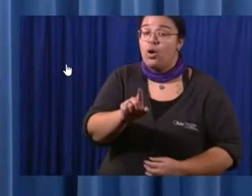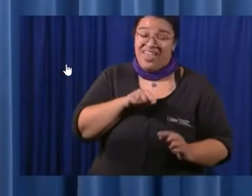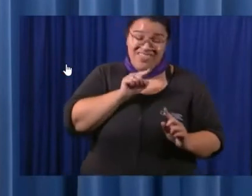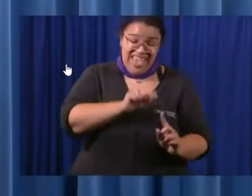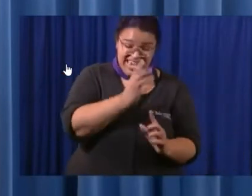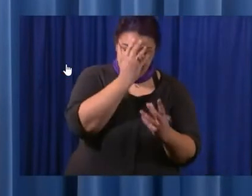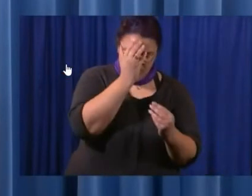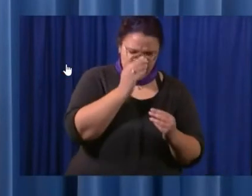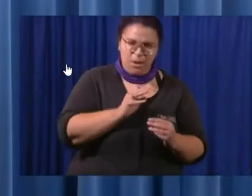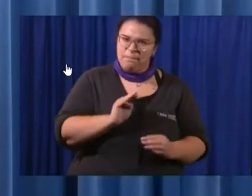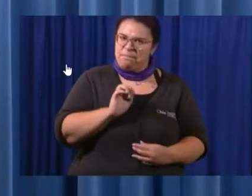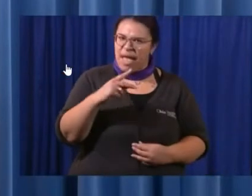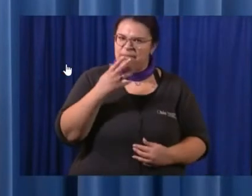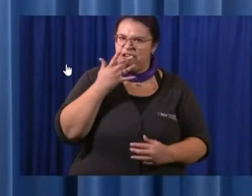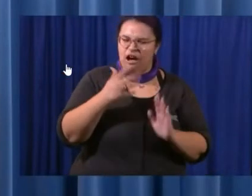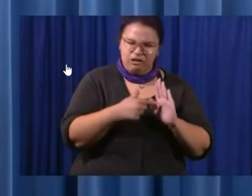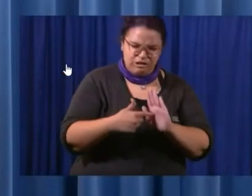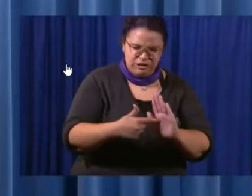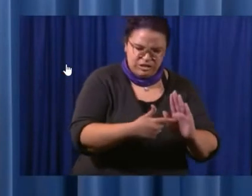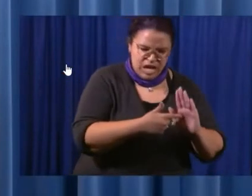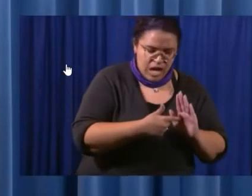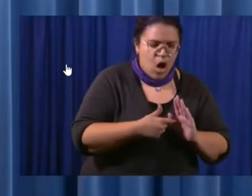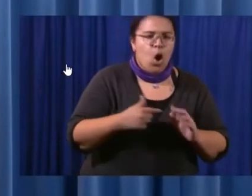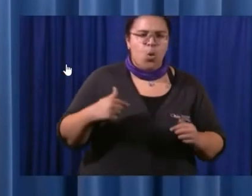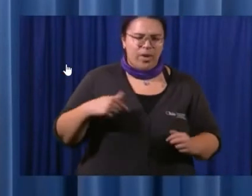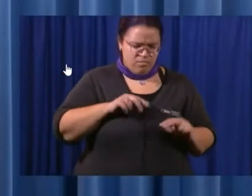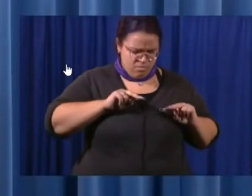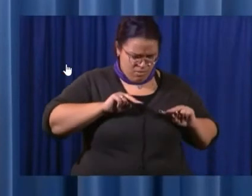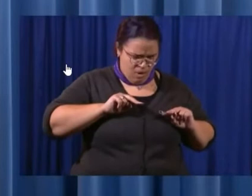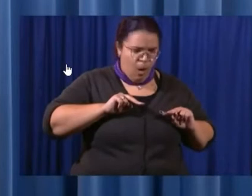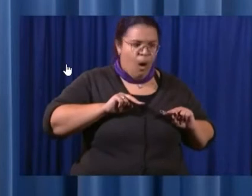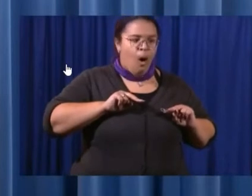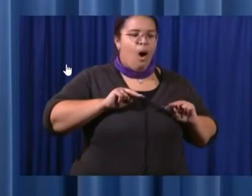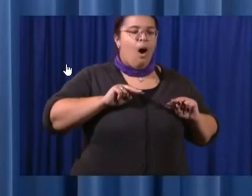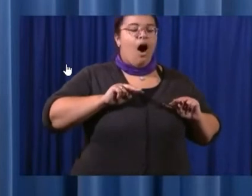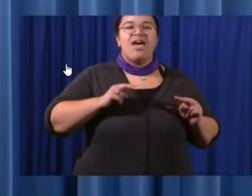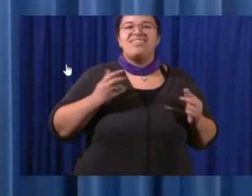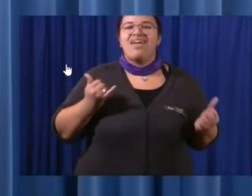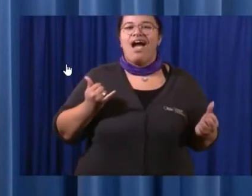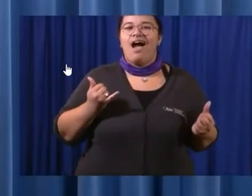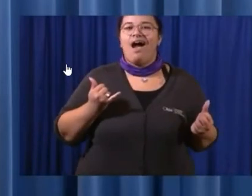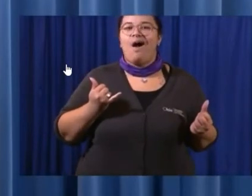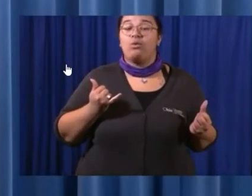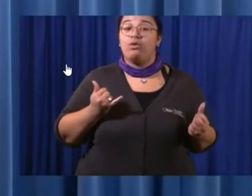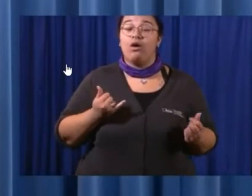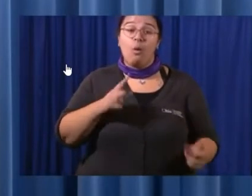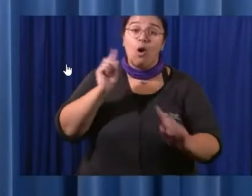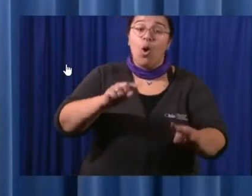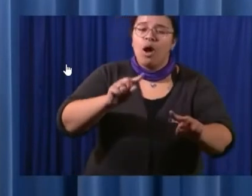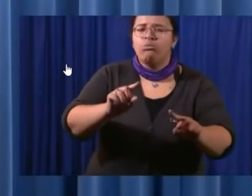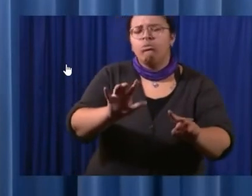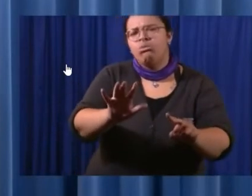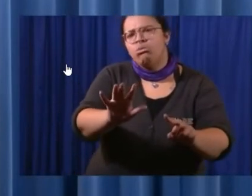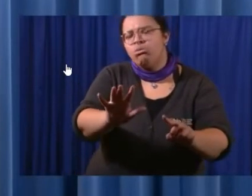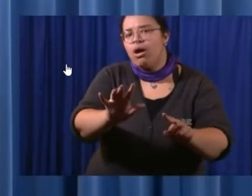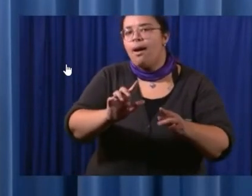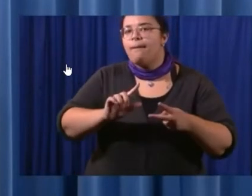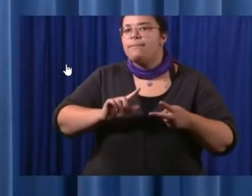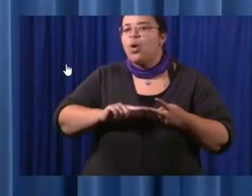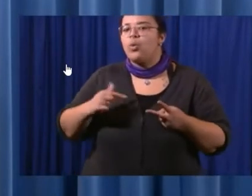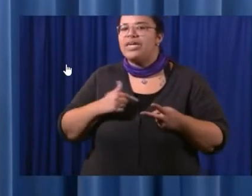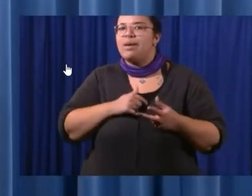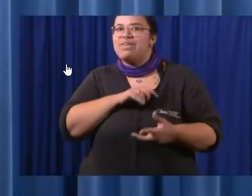us to be able to surge in with more resources to try to turn the tide, to turn things